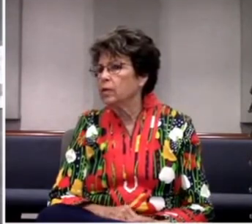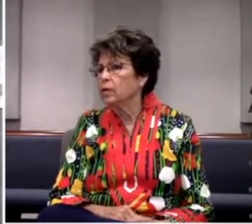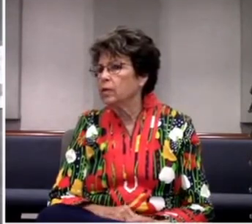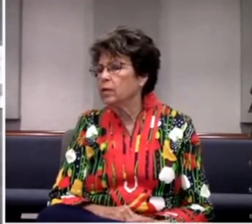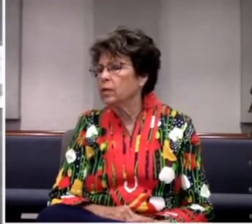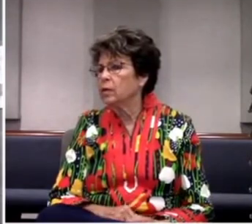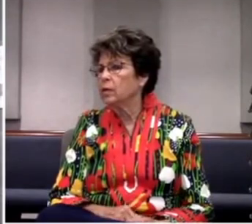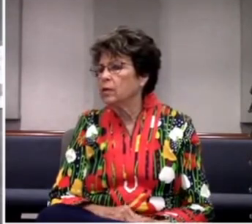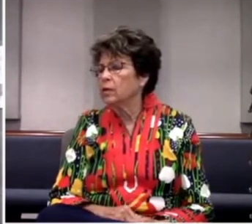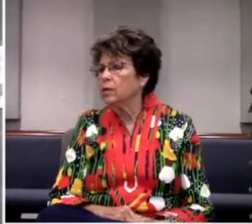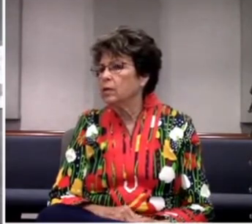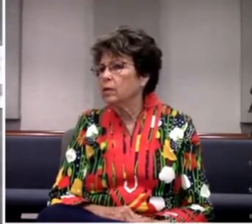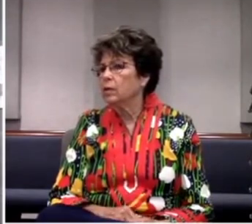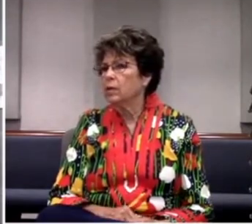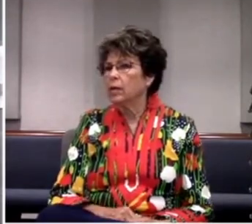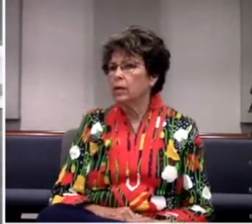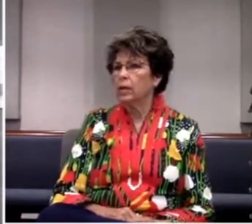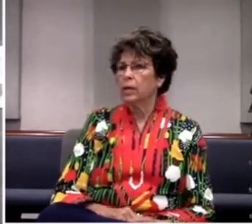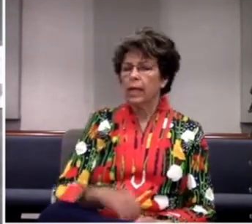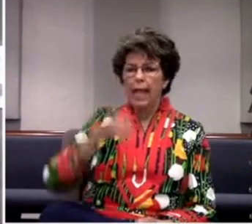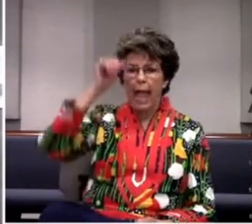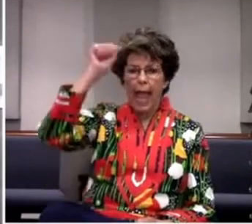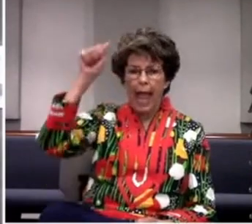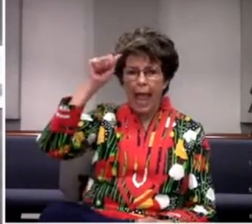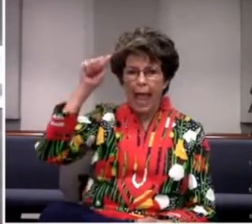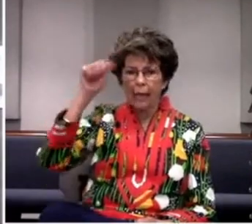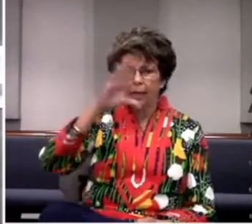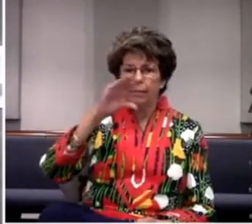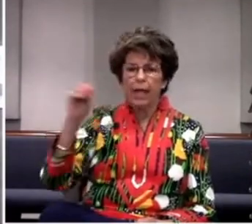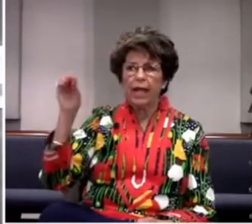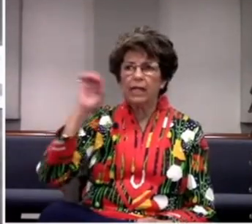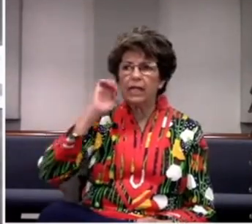essence, Adam and Eve